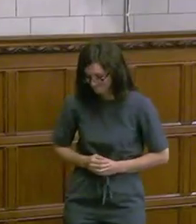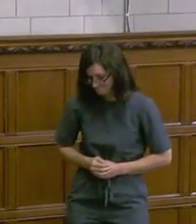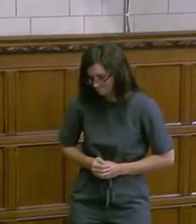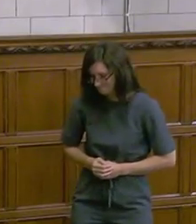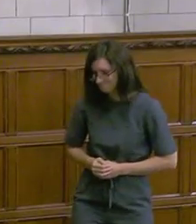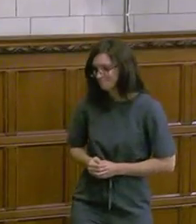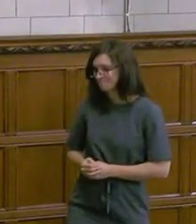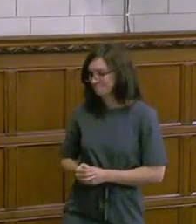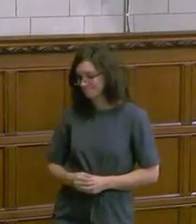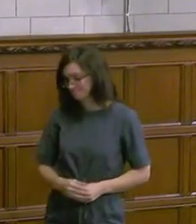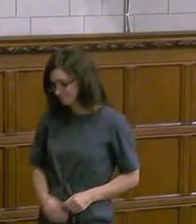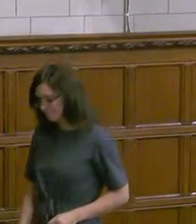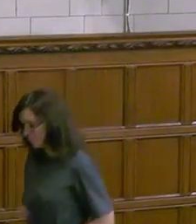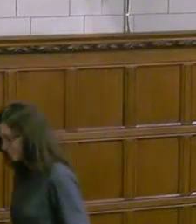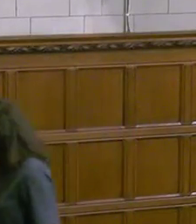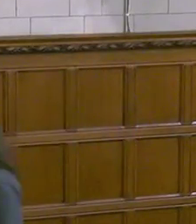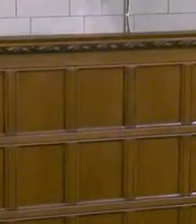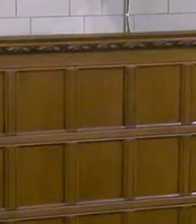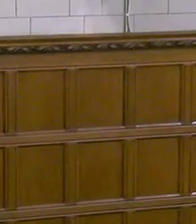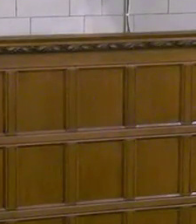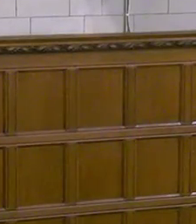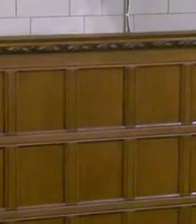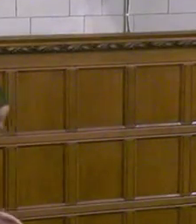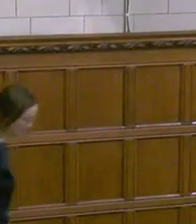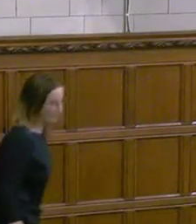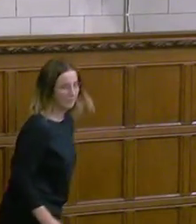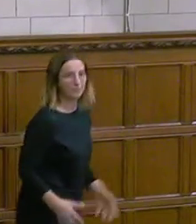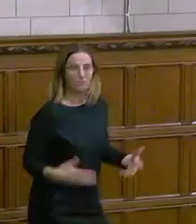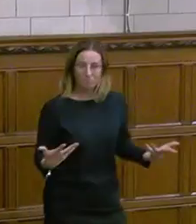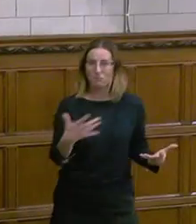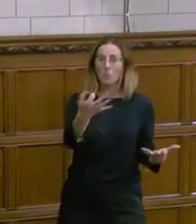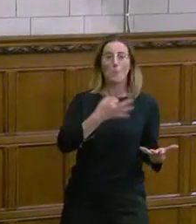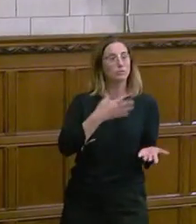has considered deaf children's services.